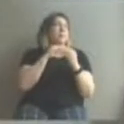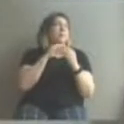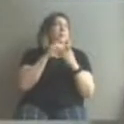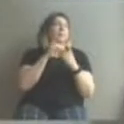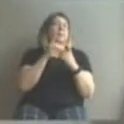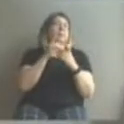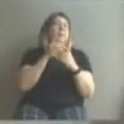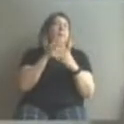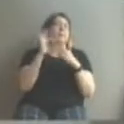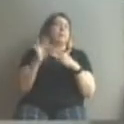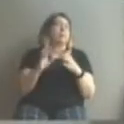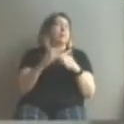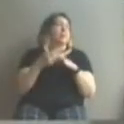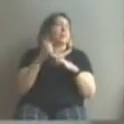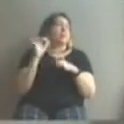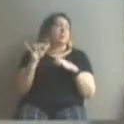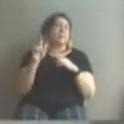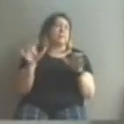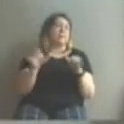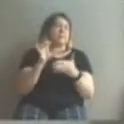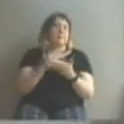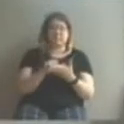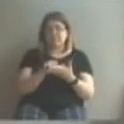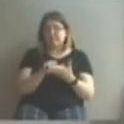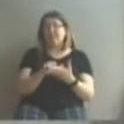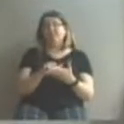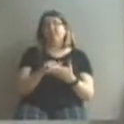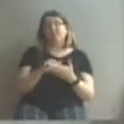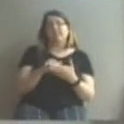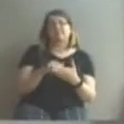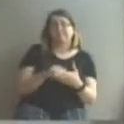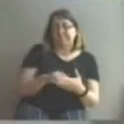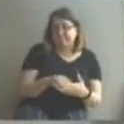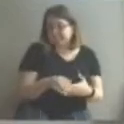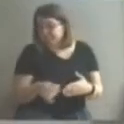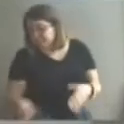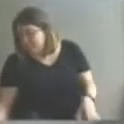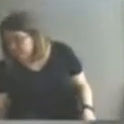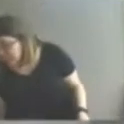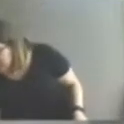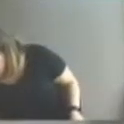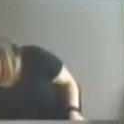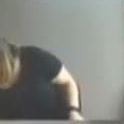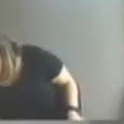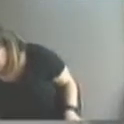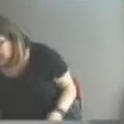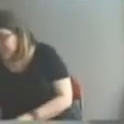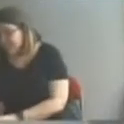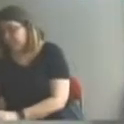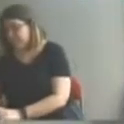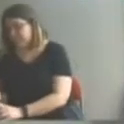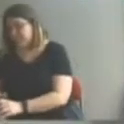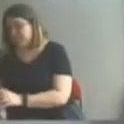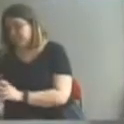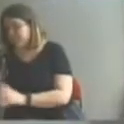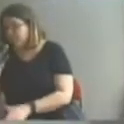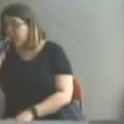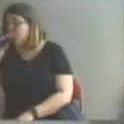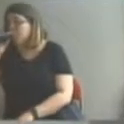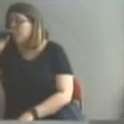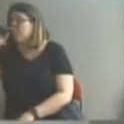chart changes do that. And because, I mean, to me, that corrective action plan is a big deal. I don't want to be under corrective